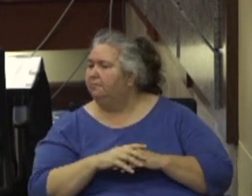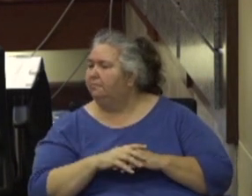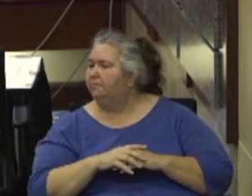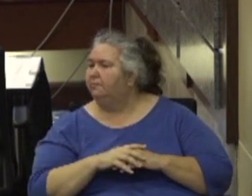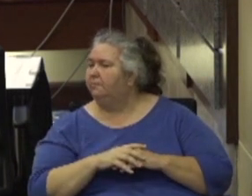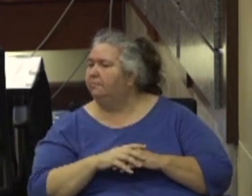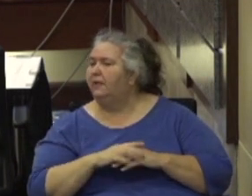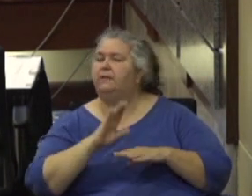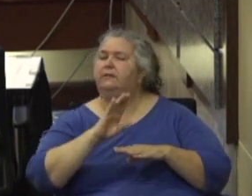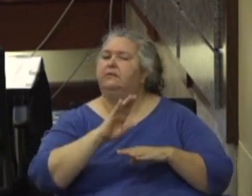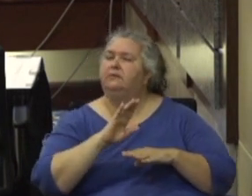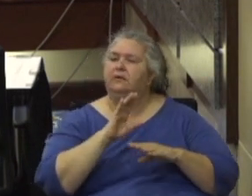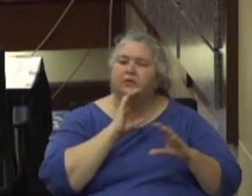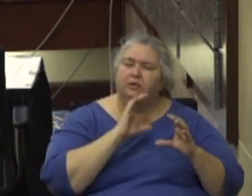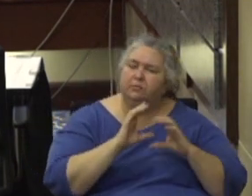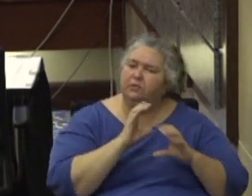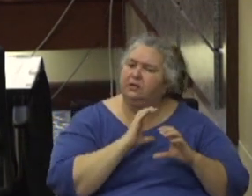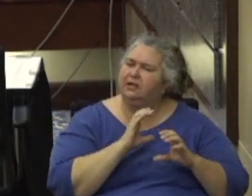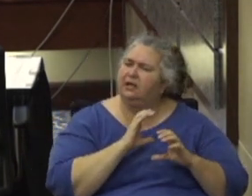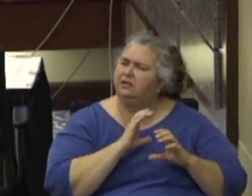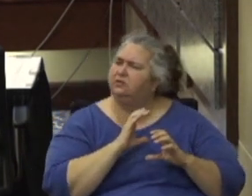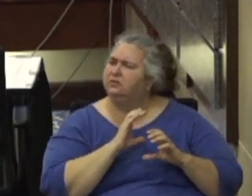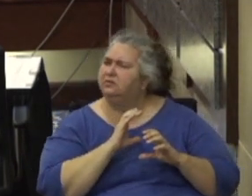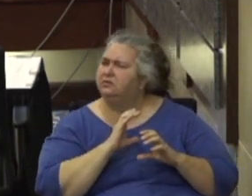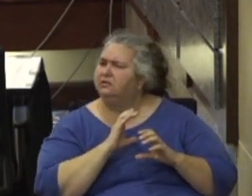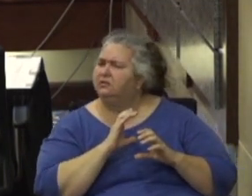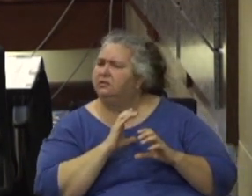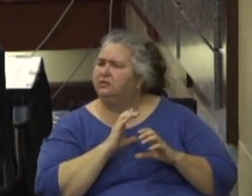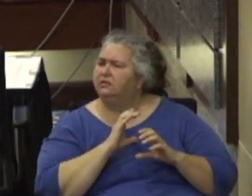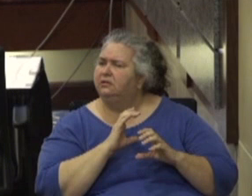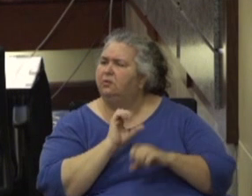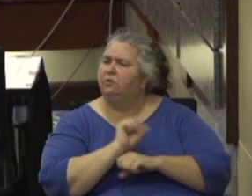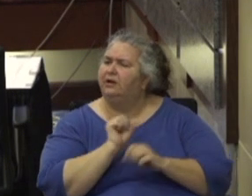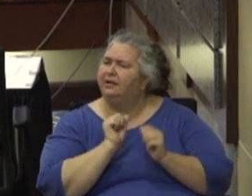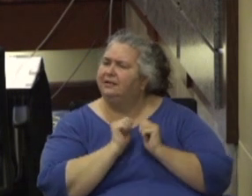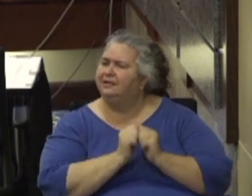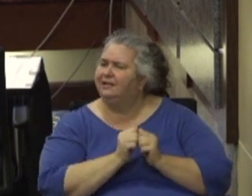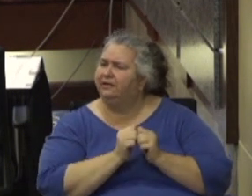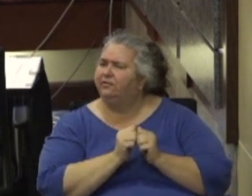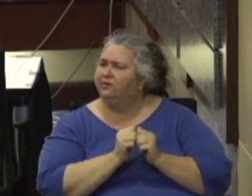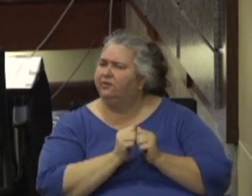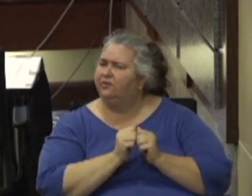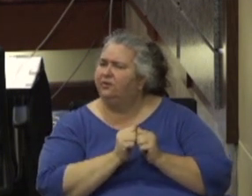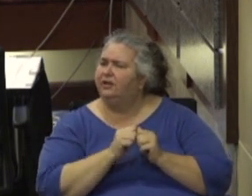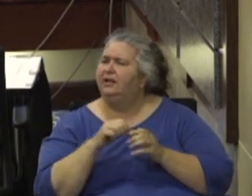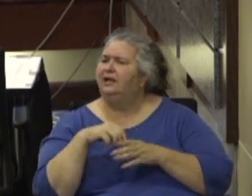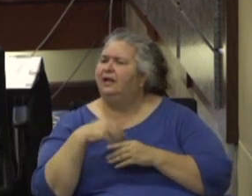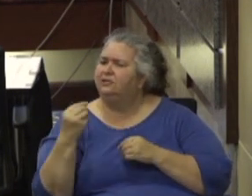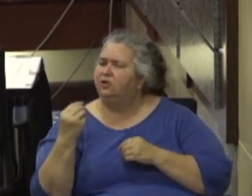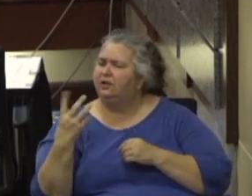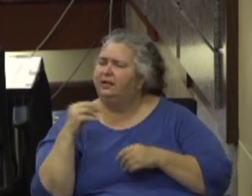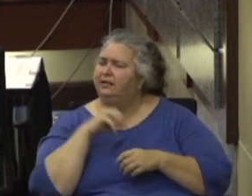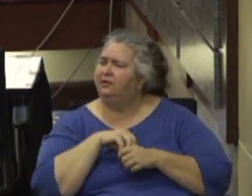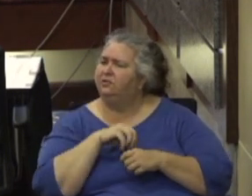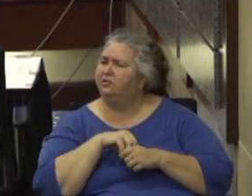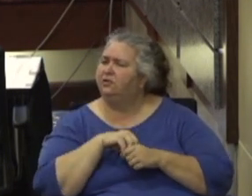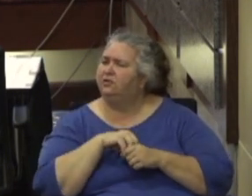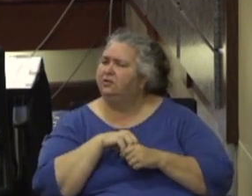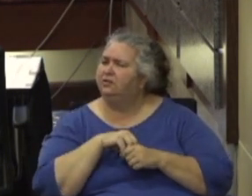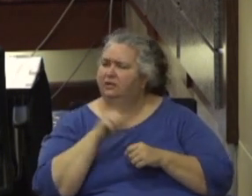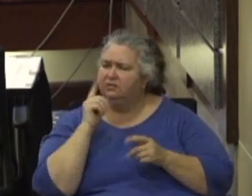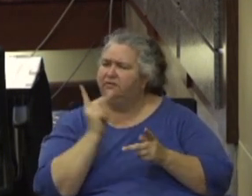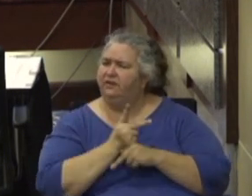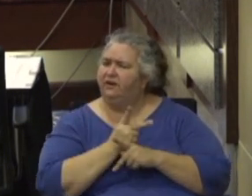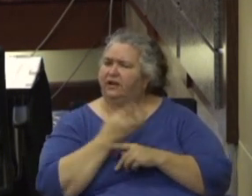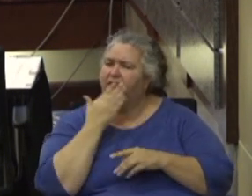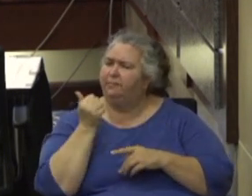business communications, again, we're working together both externally and internally to figure out best